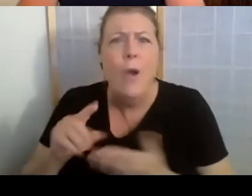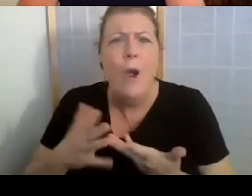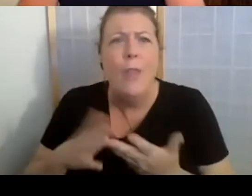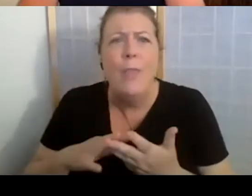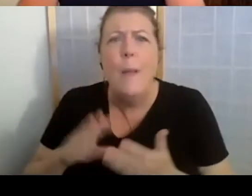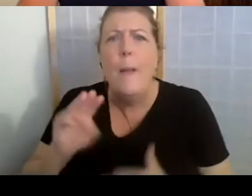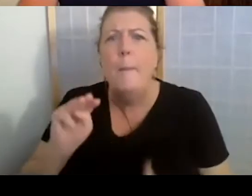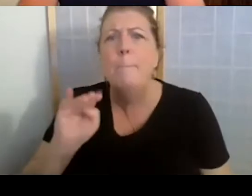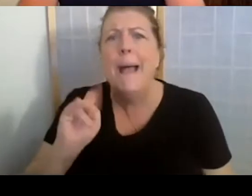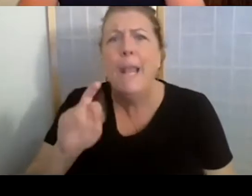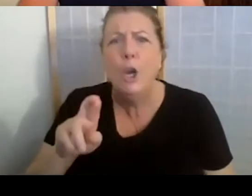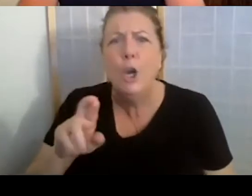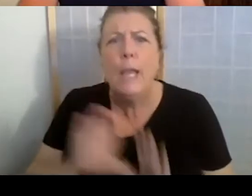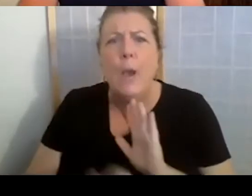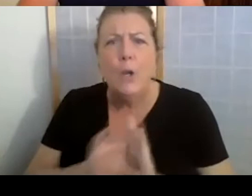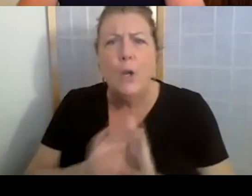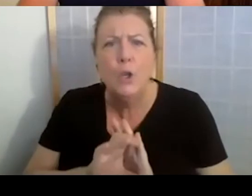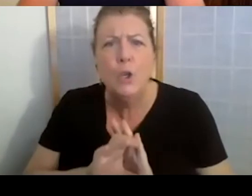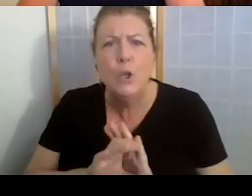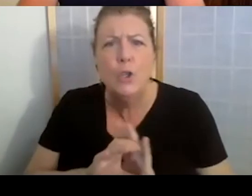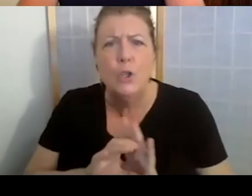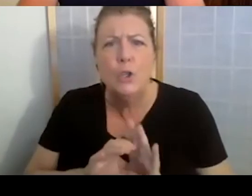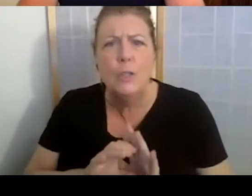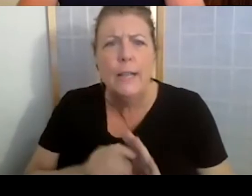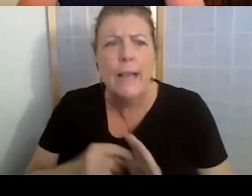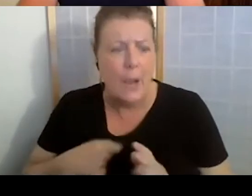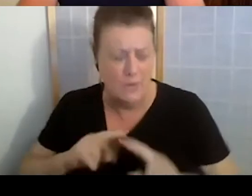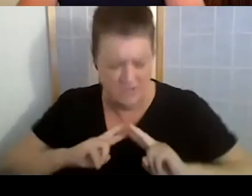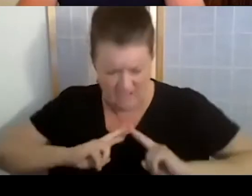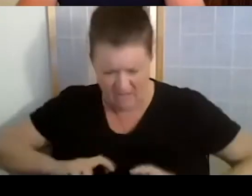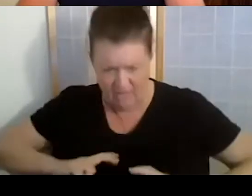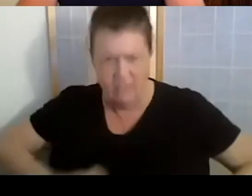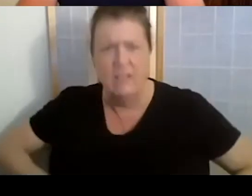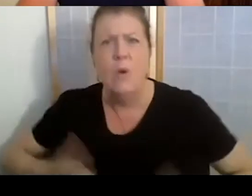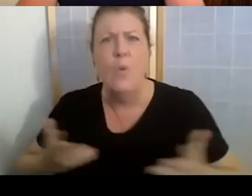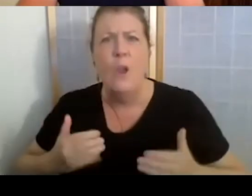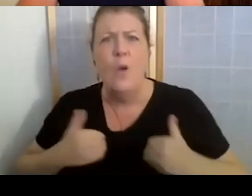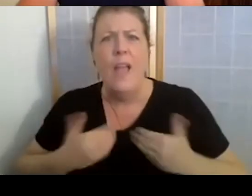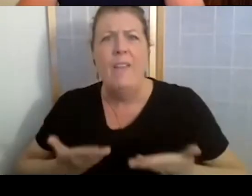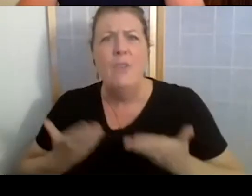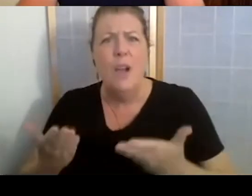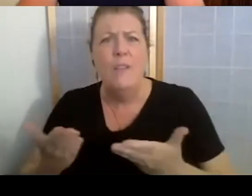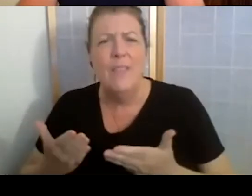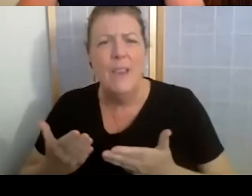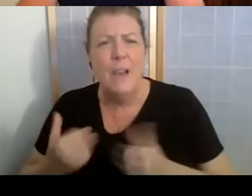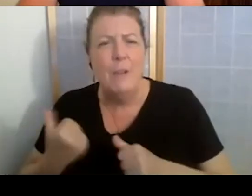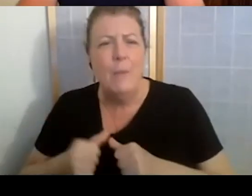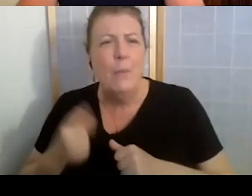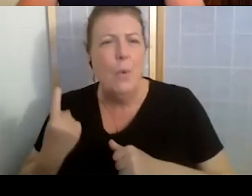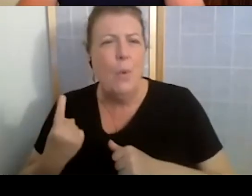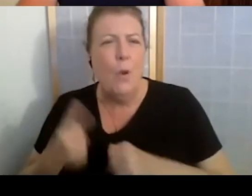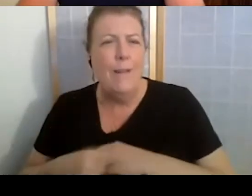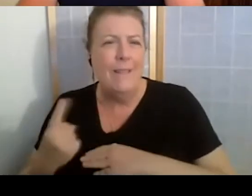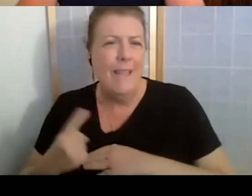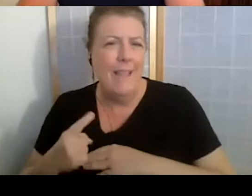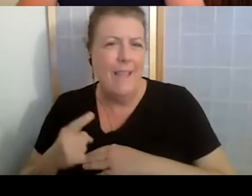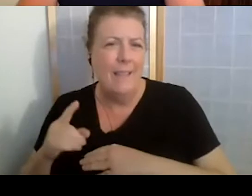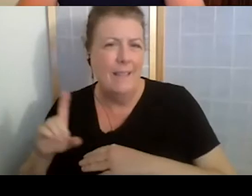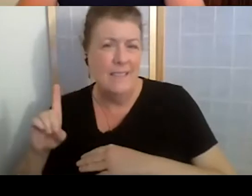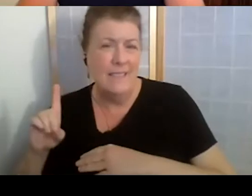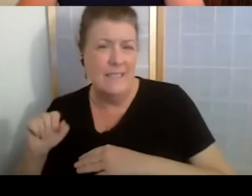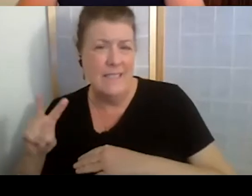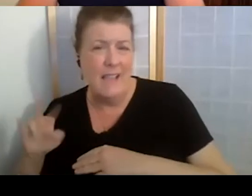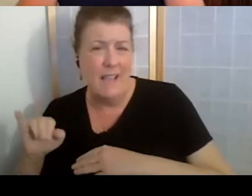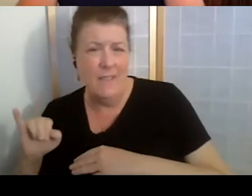we telling them story? And I was like, what do I have to offer here? And I remember one day Davi and I, we went into the hall and we